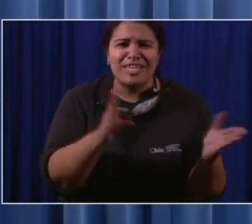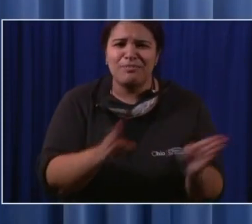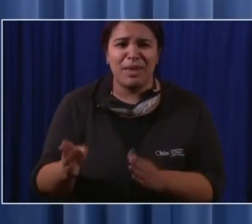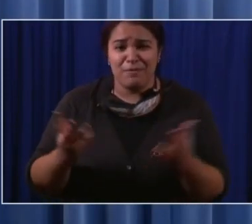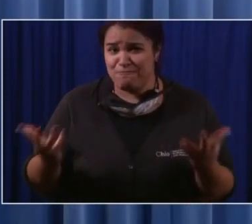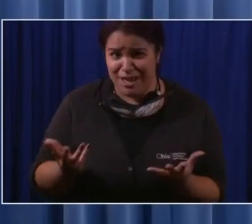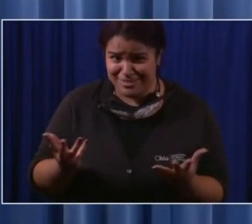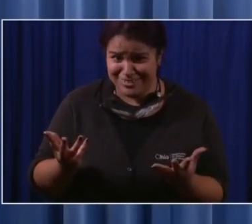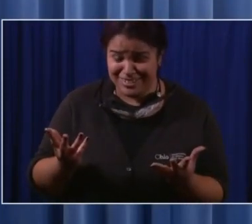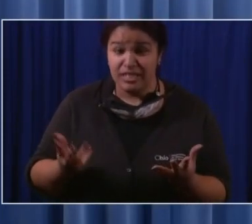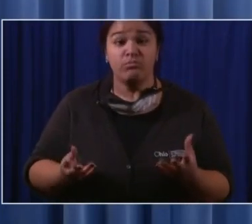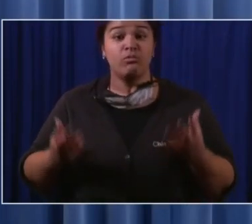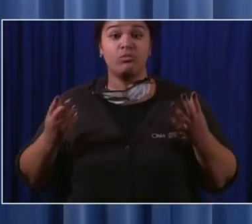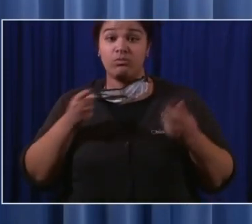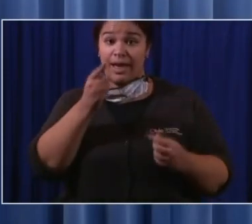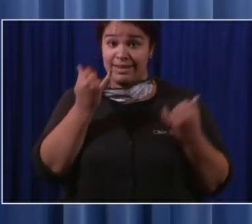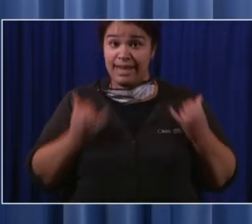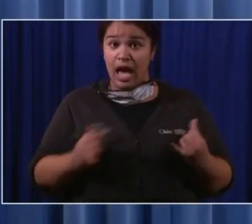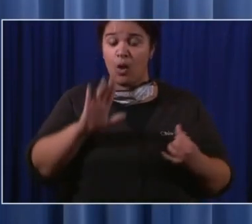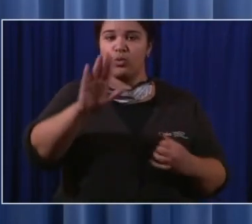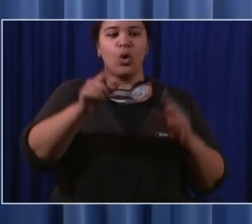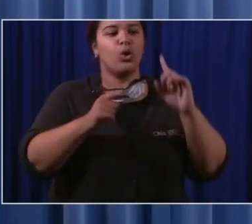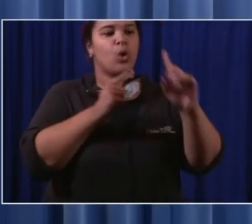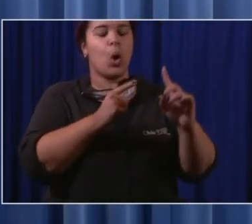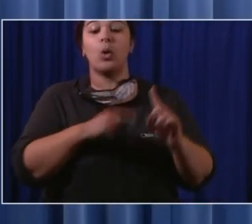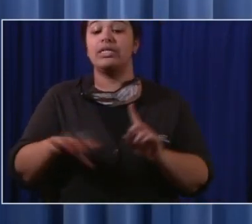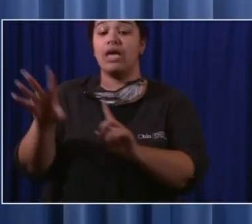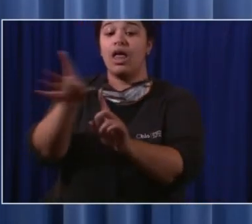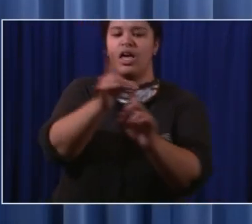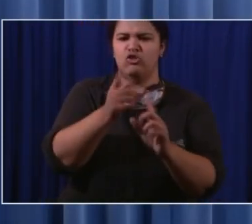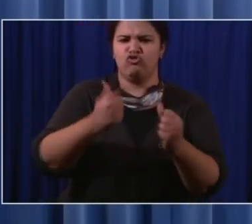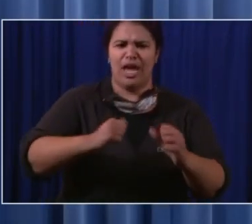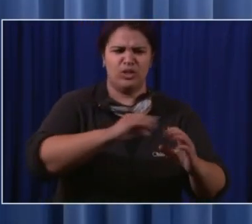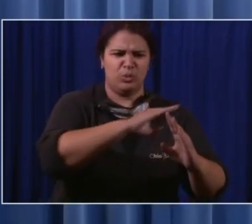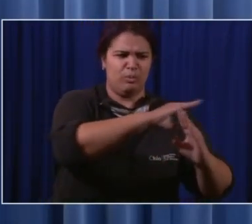will we shift from preventing cases to supporting health?